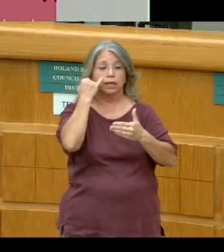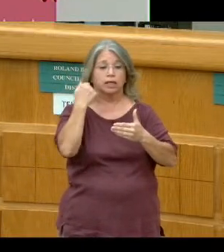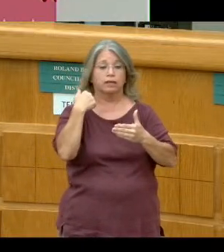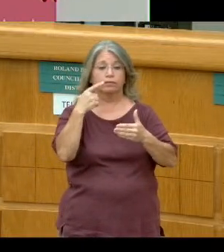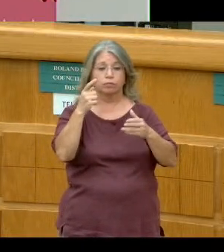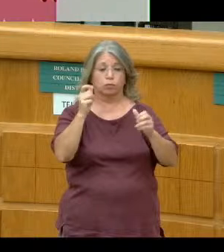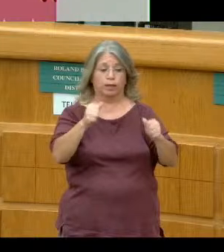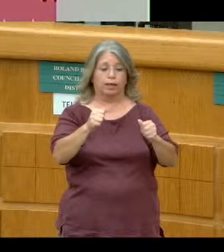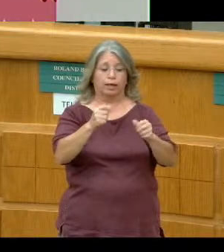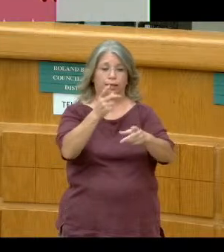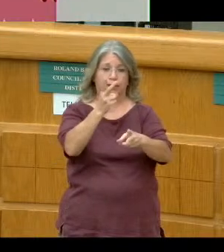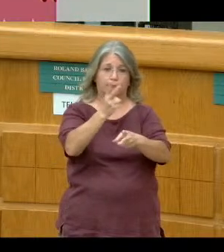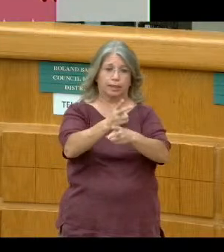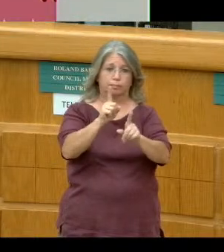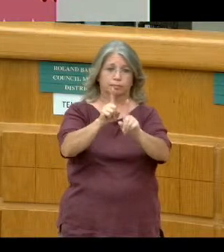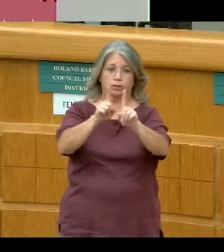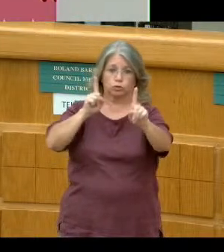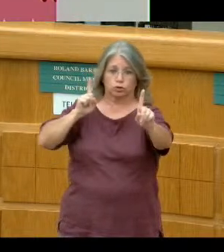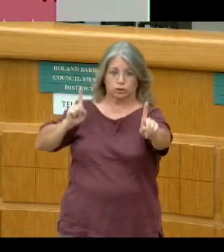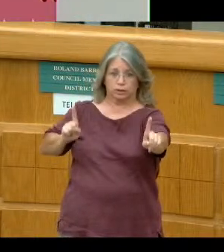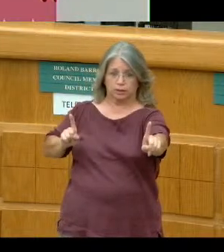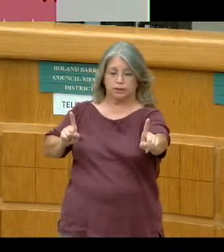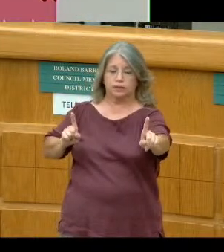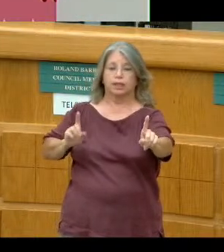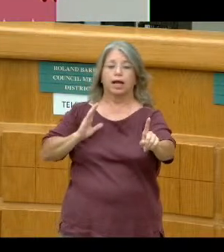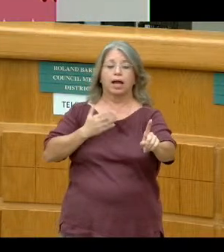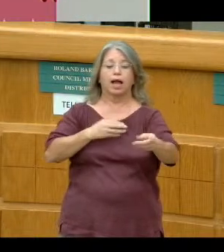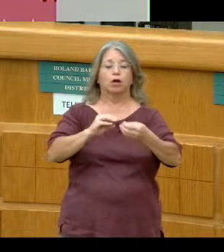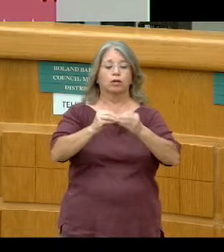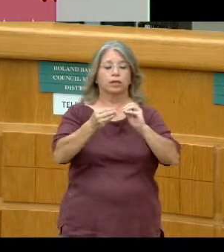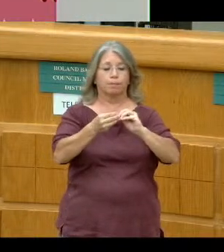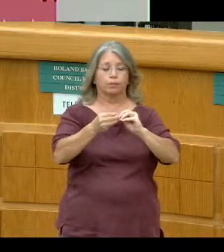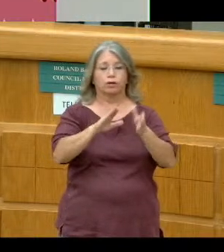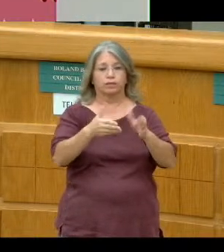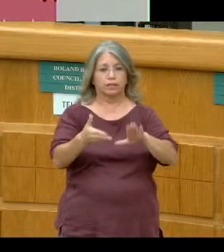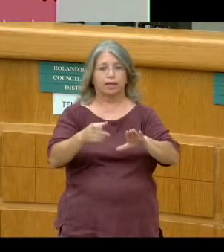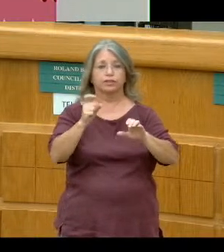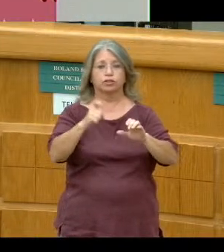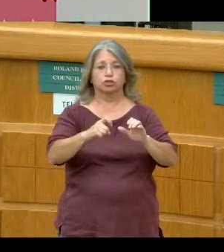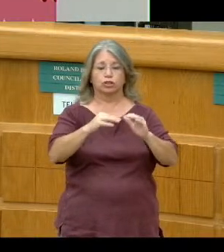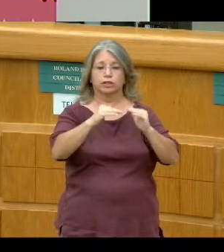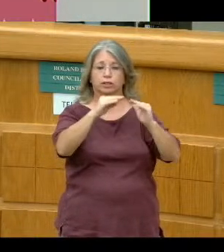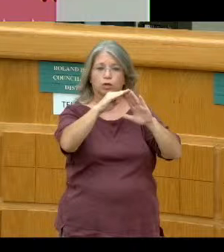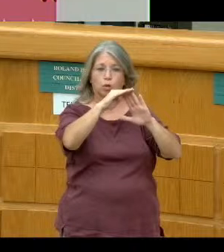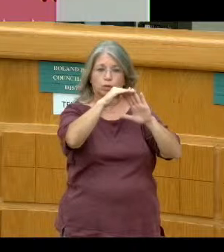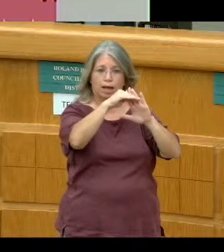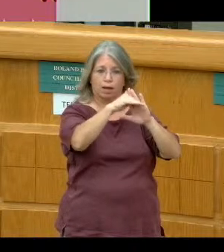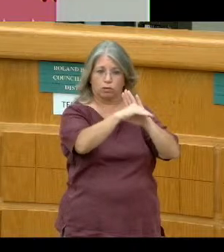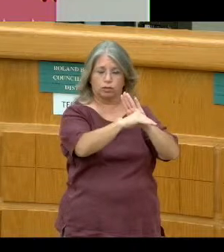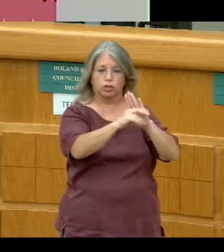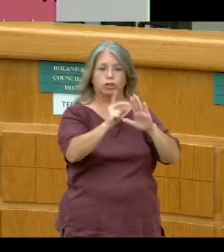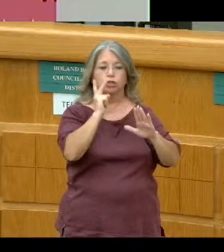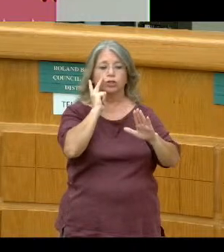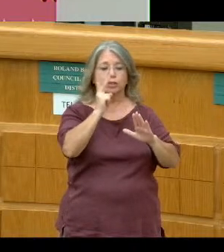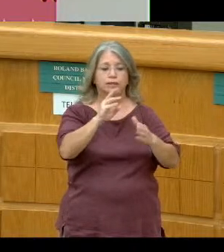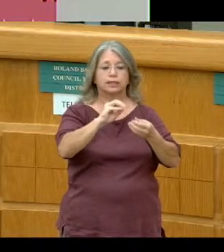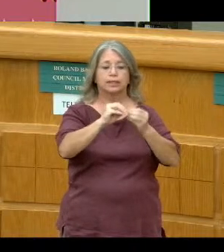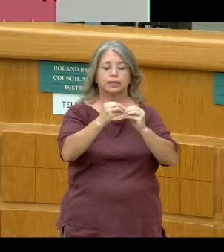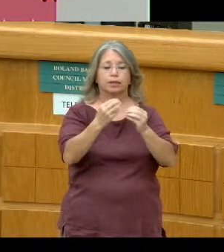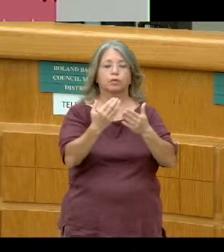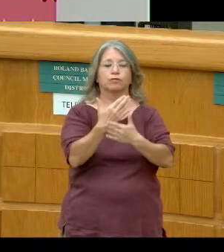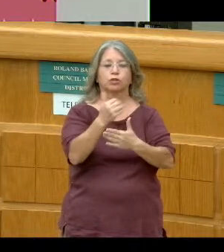been, that these numbers should start to go down. And you can see that the number of new cases per day is